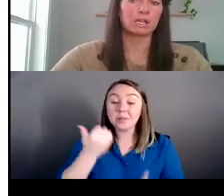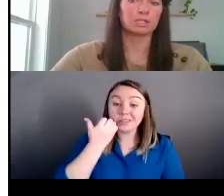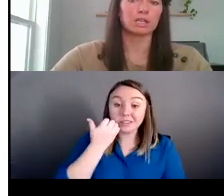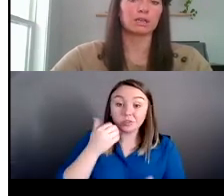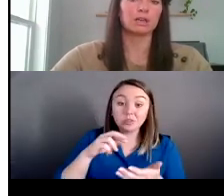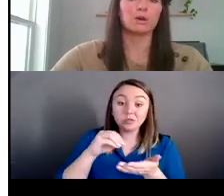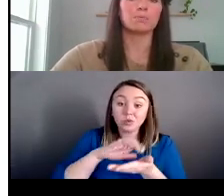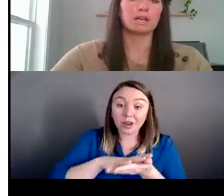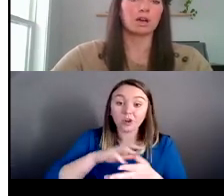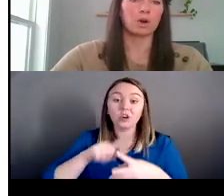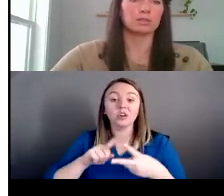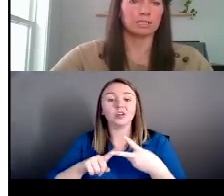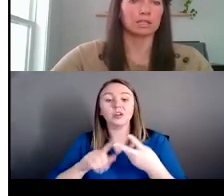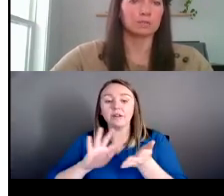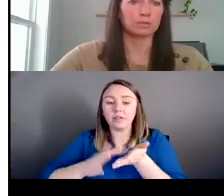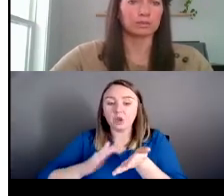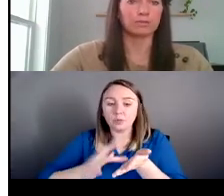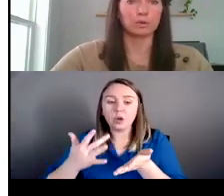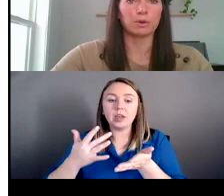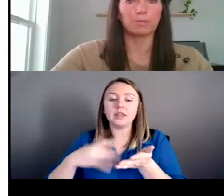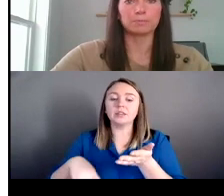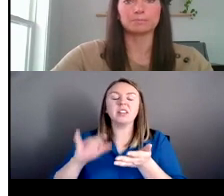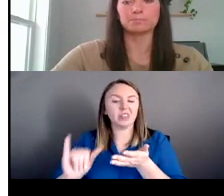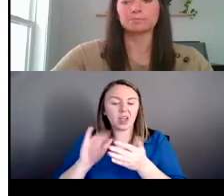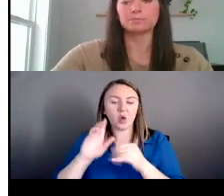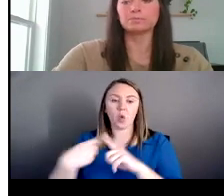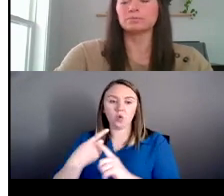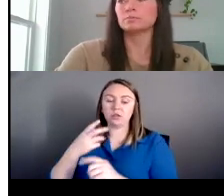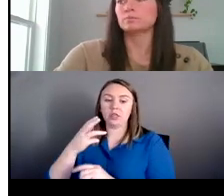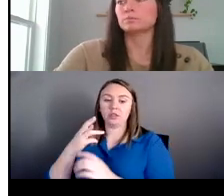investigating agency may not want listed as publicly viewable.